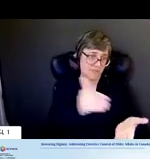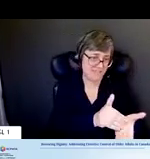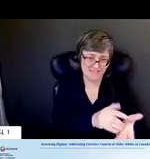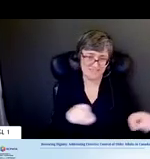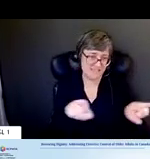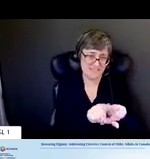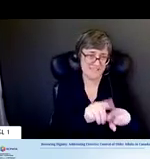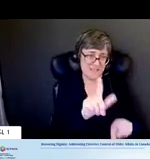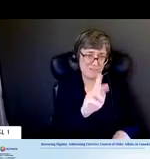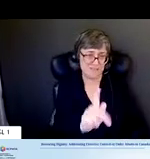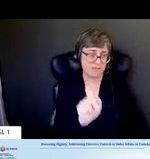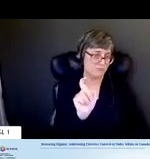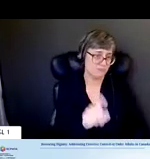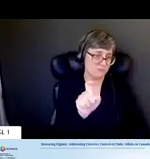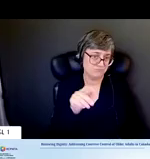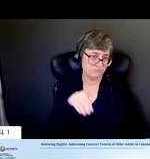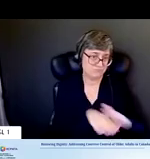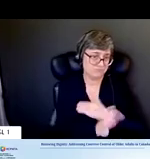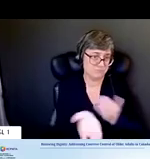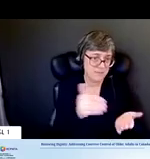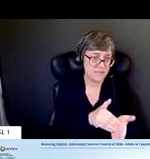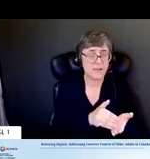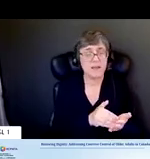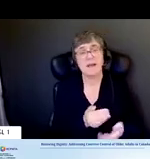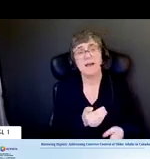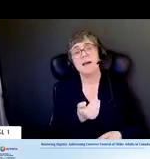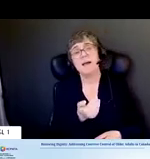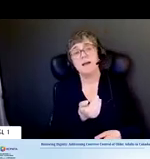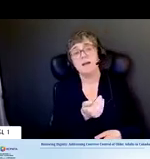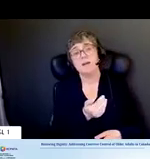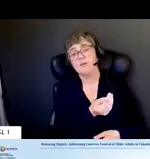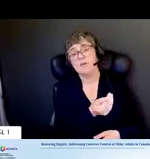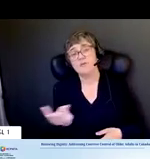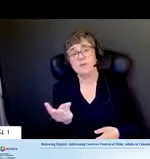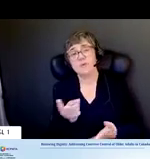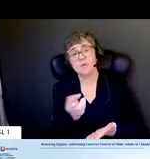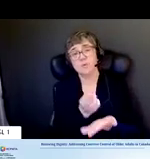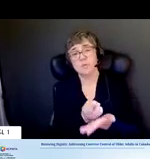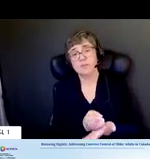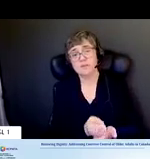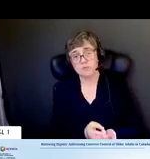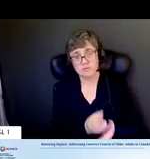also shared a couple of useful resources if you want to find support in your area.